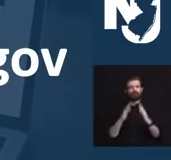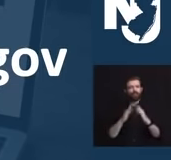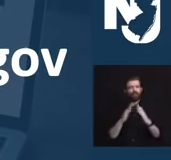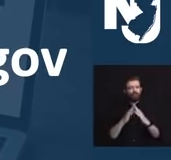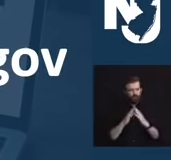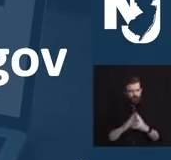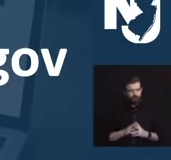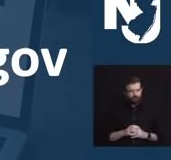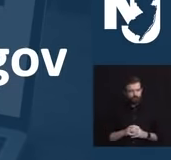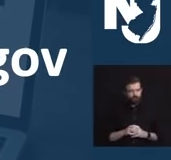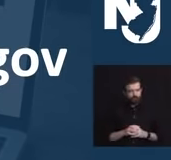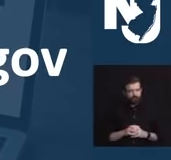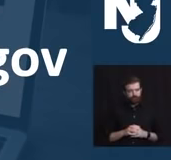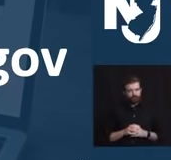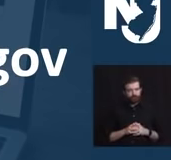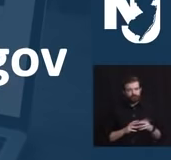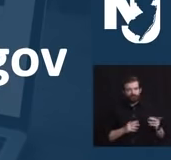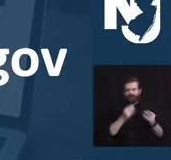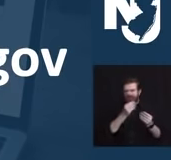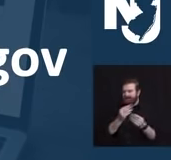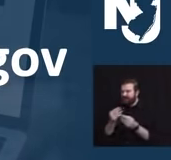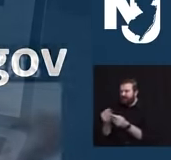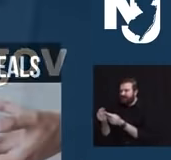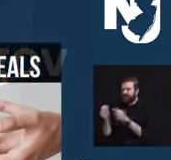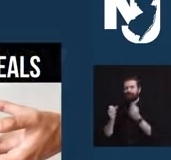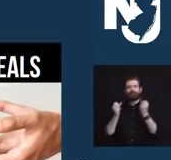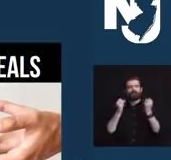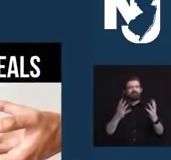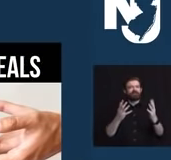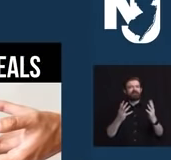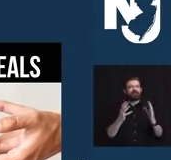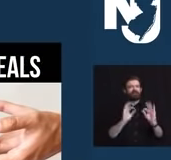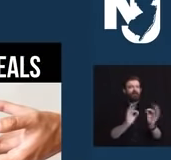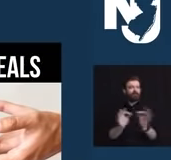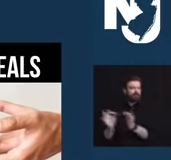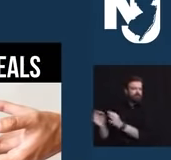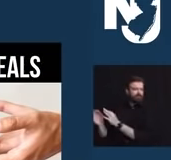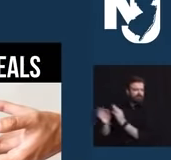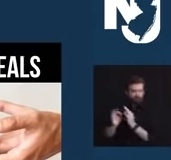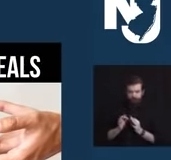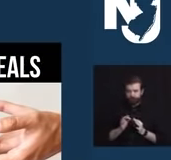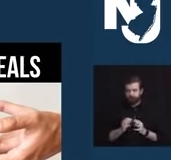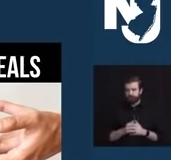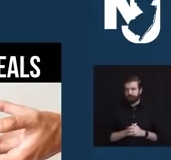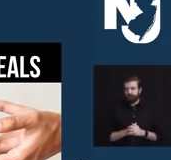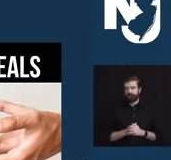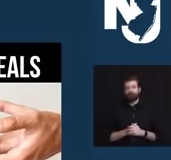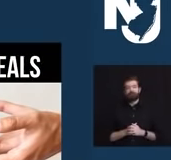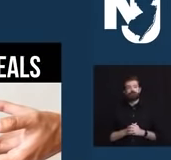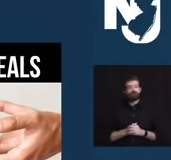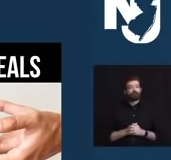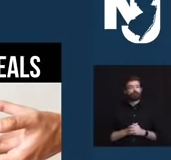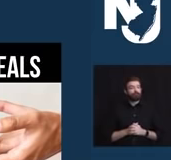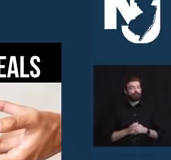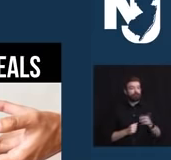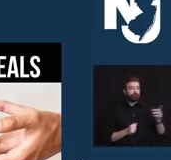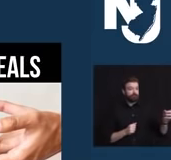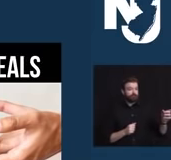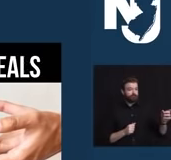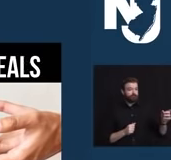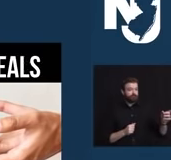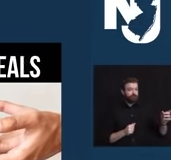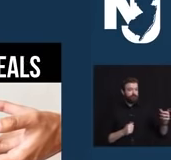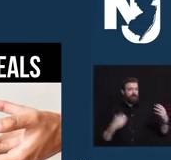families fed. The Healthbound Foundation of Ridgewood in Bergen County was founded by registered dietitian